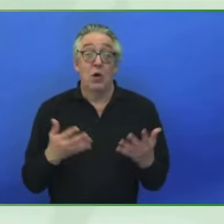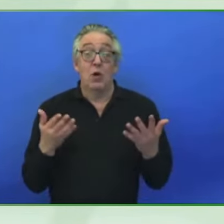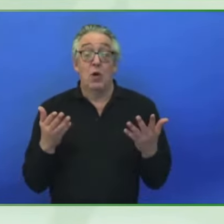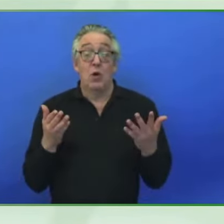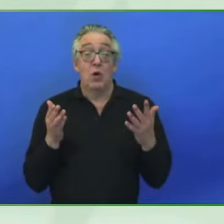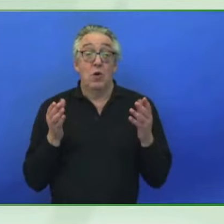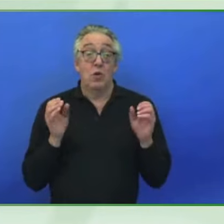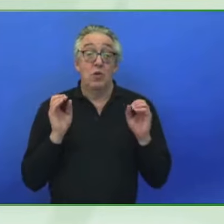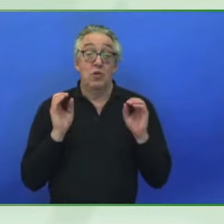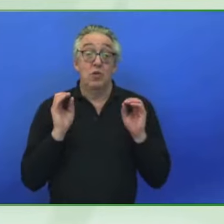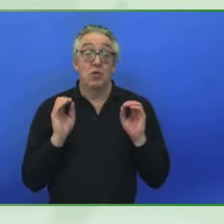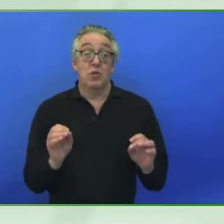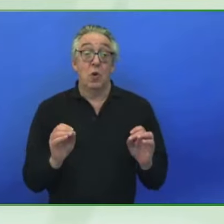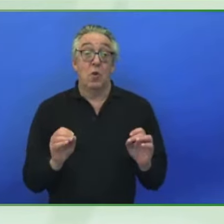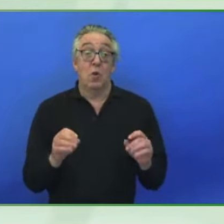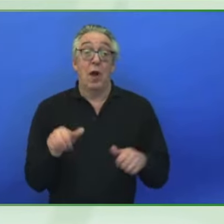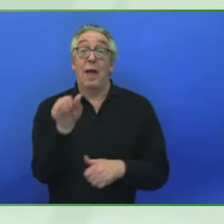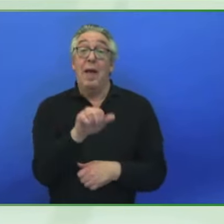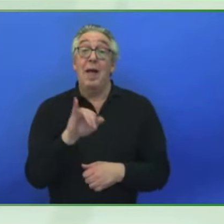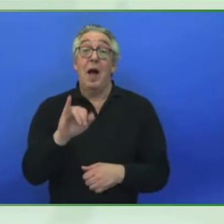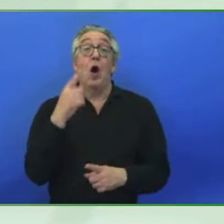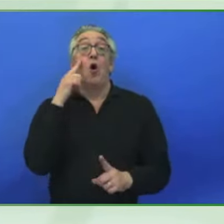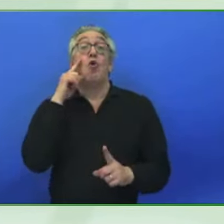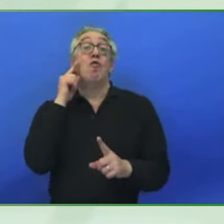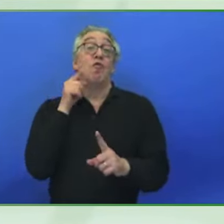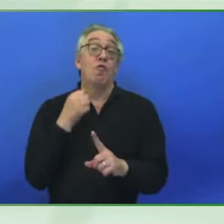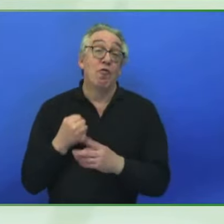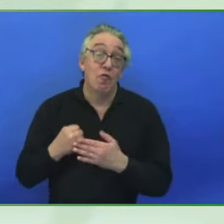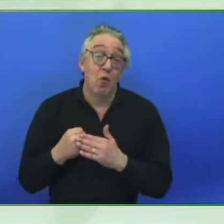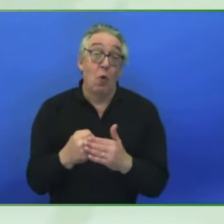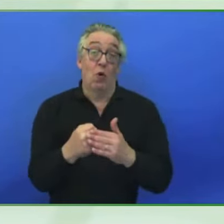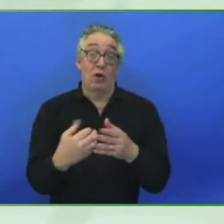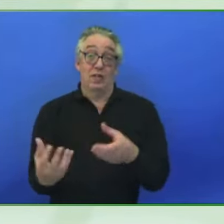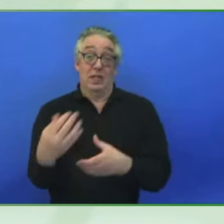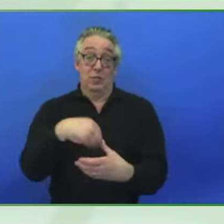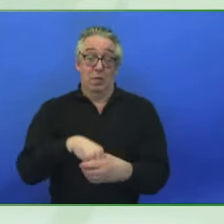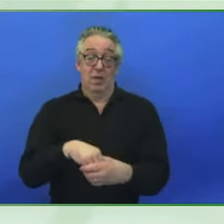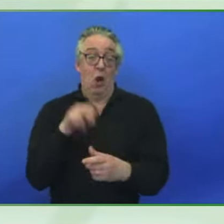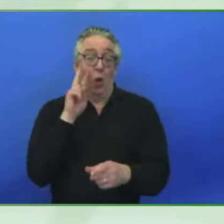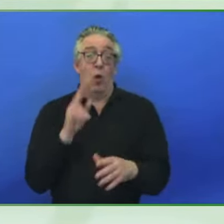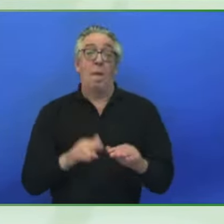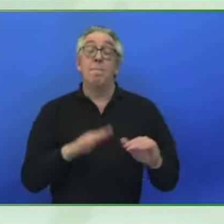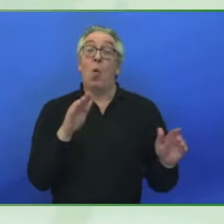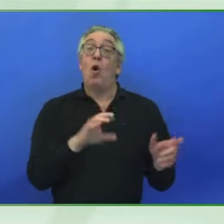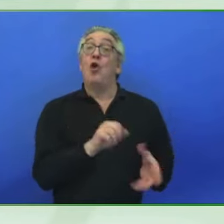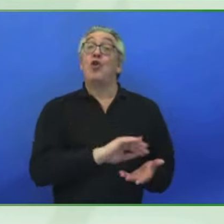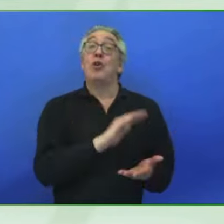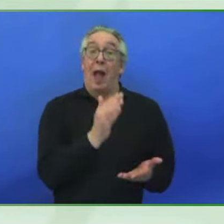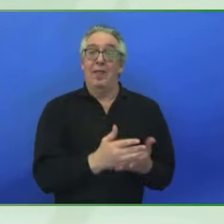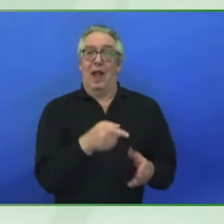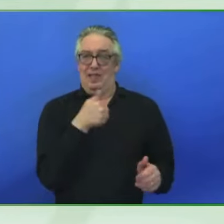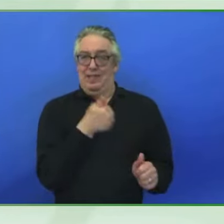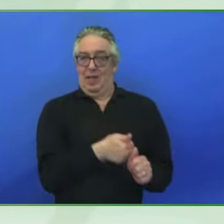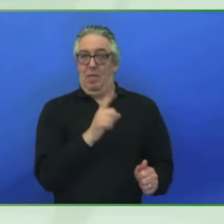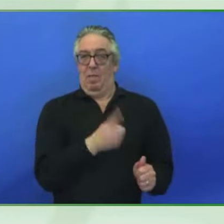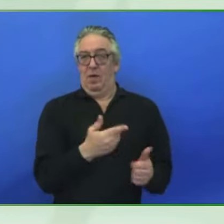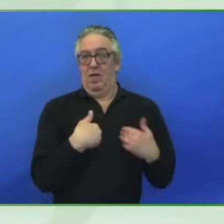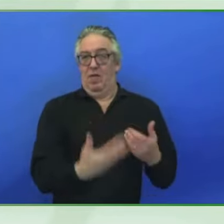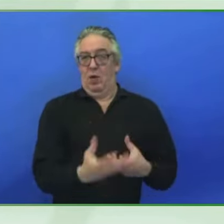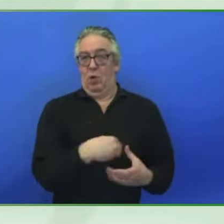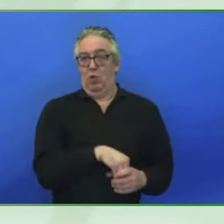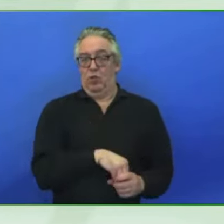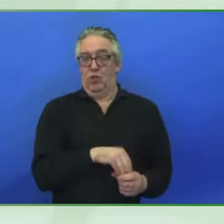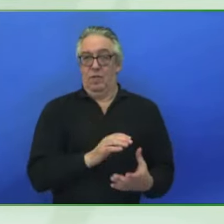is focusing much more on inclusive data sets. Whenever we meet a